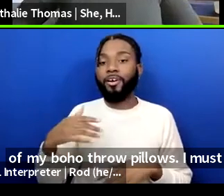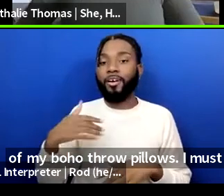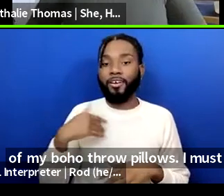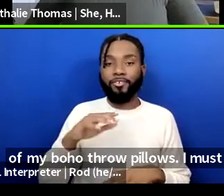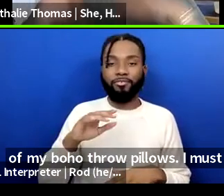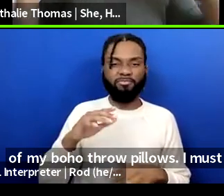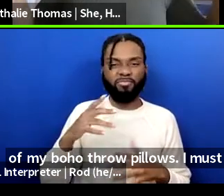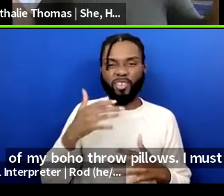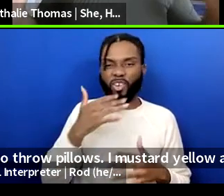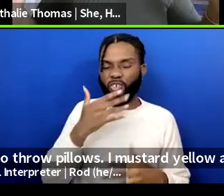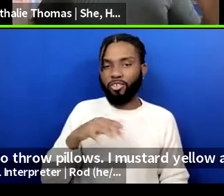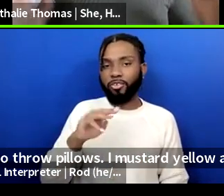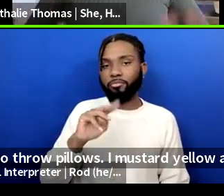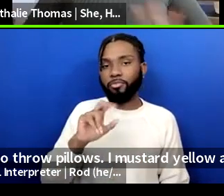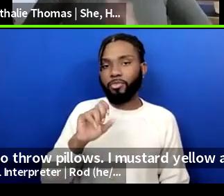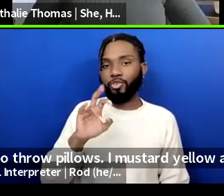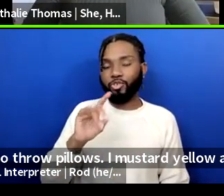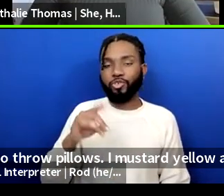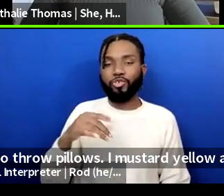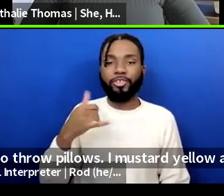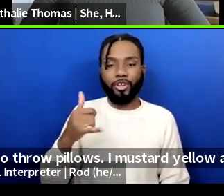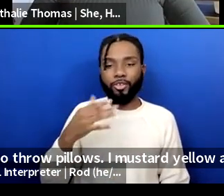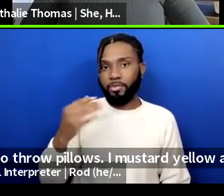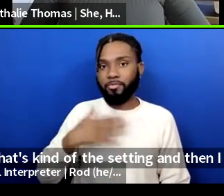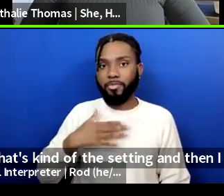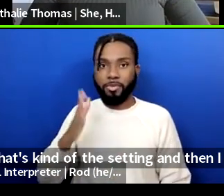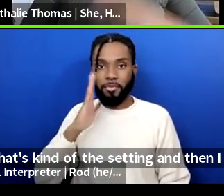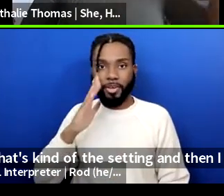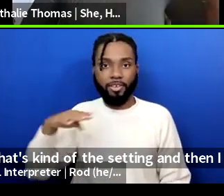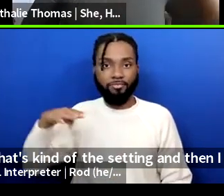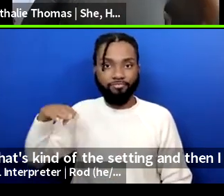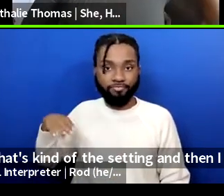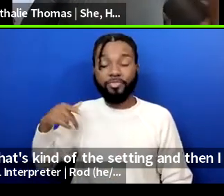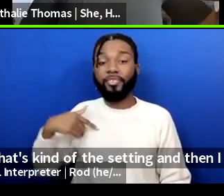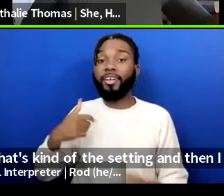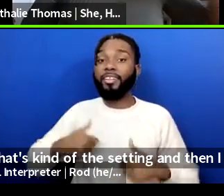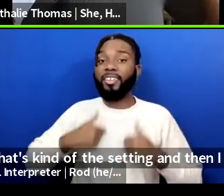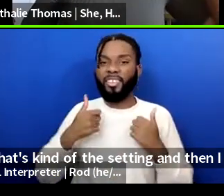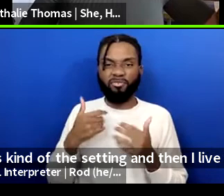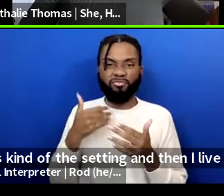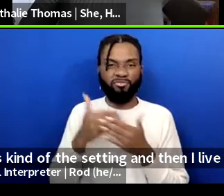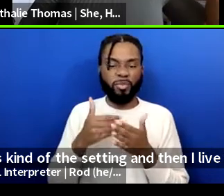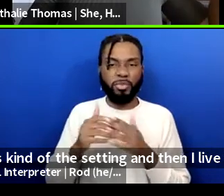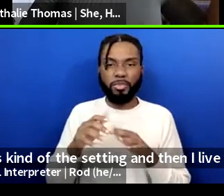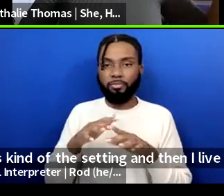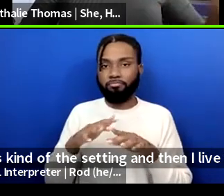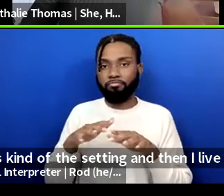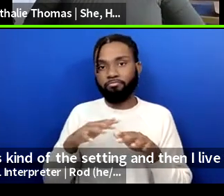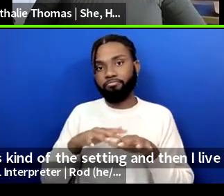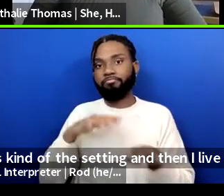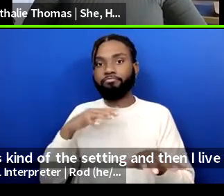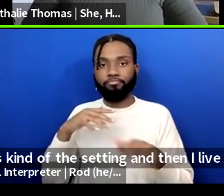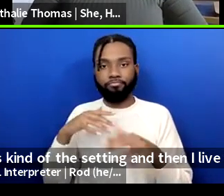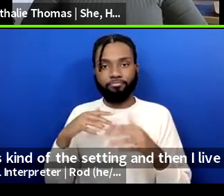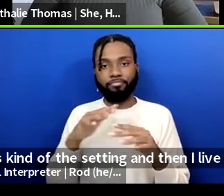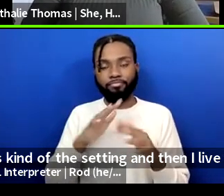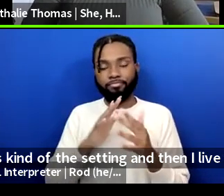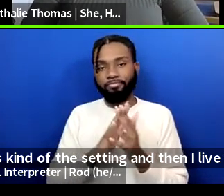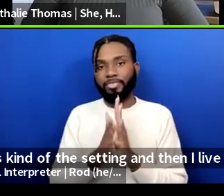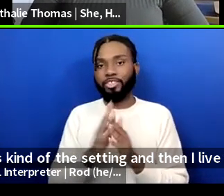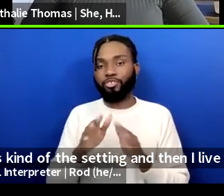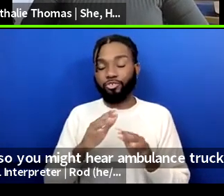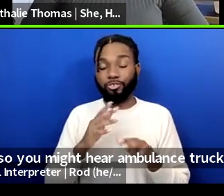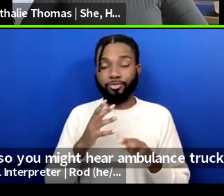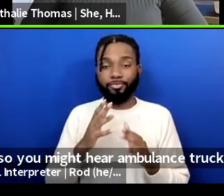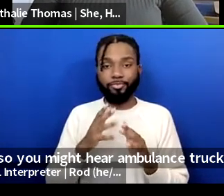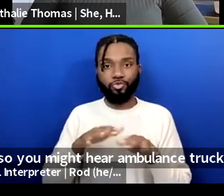bed. So that's kind of the setting I'm in. I live on a busy street, so you might hear ambulance, trucks, traffic.